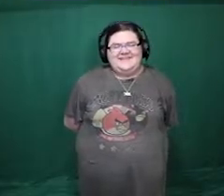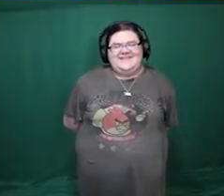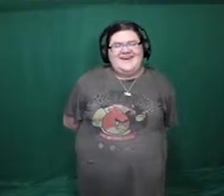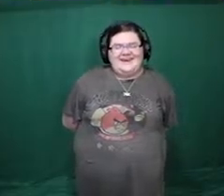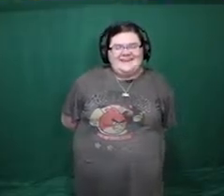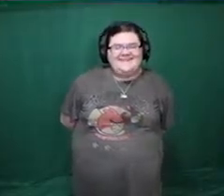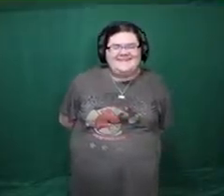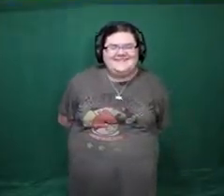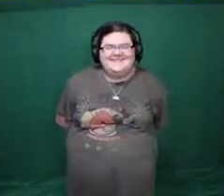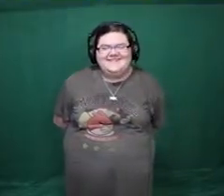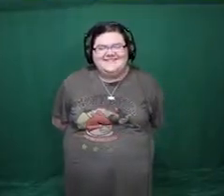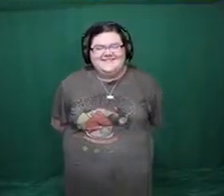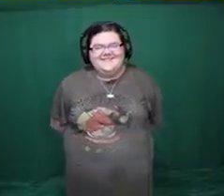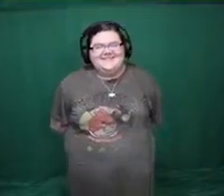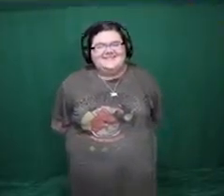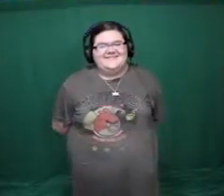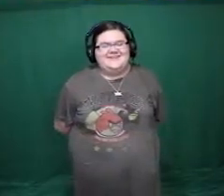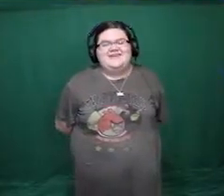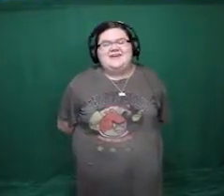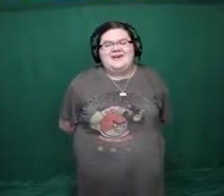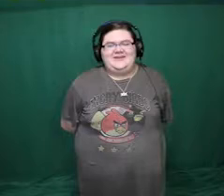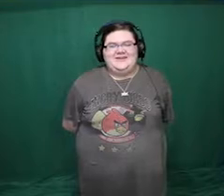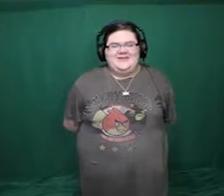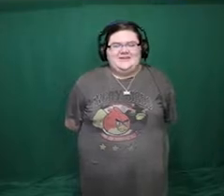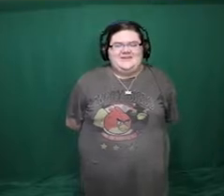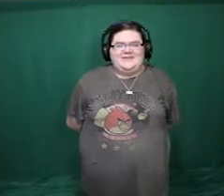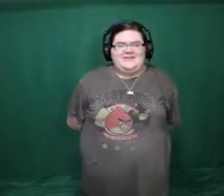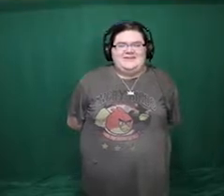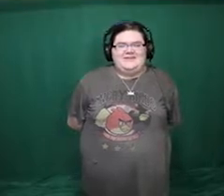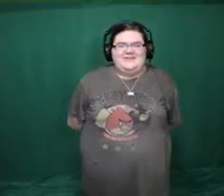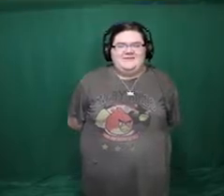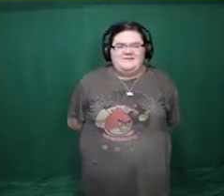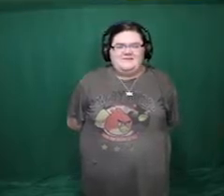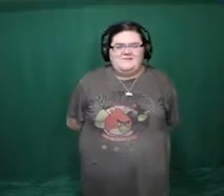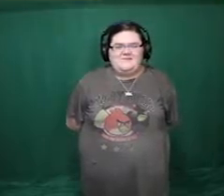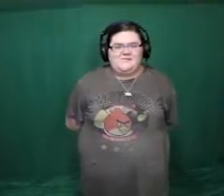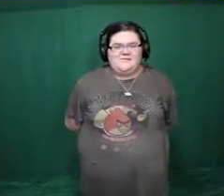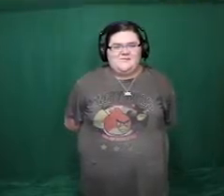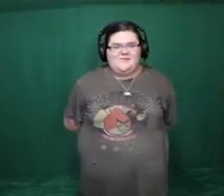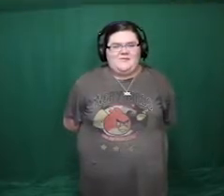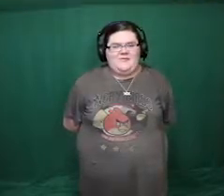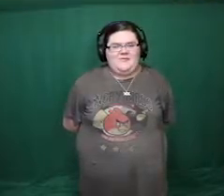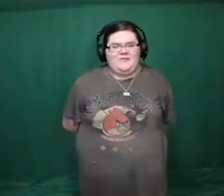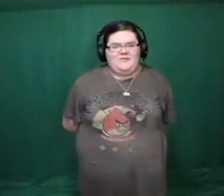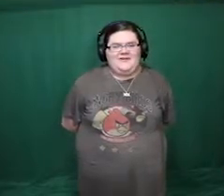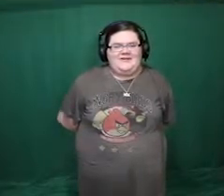Oh, no, lads. Ethan, you're going to have a tough time. Okay. You're stupidly good at this game now.